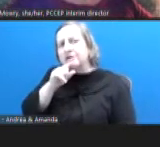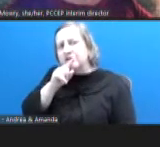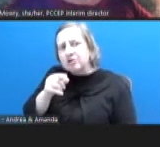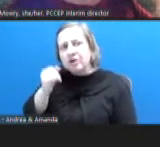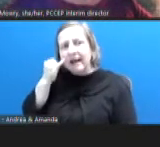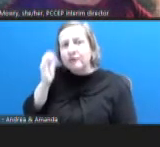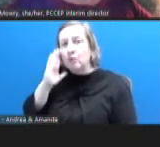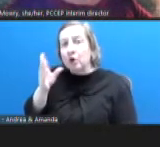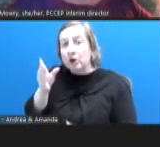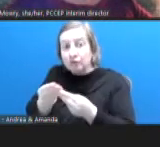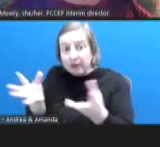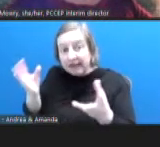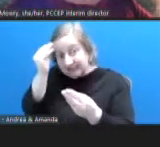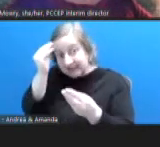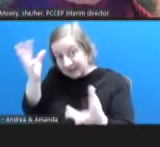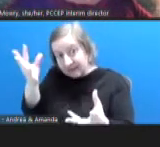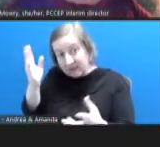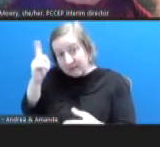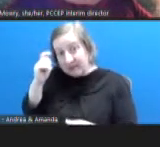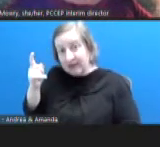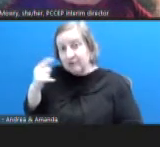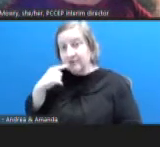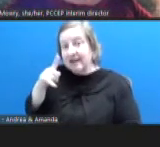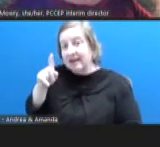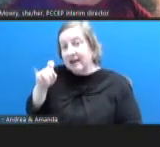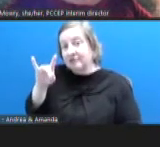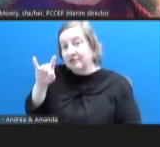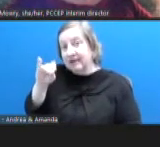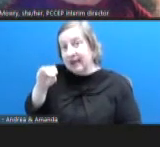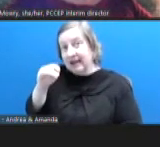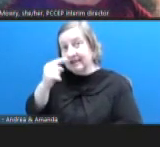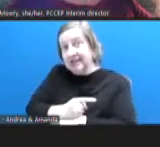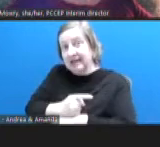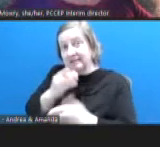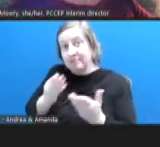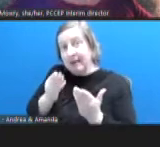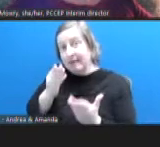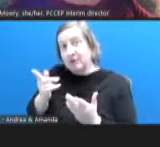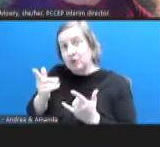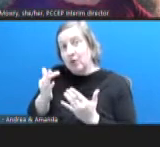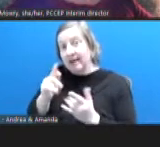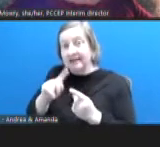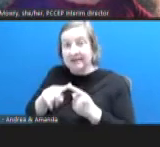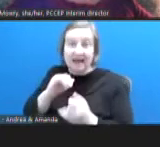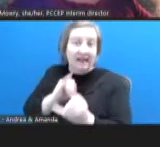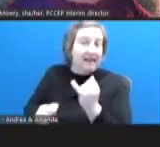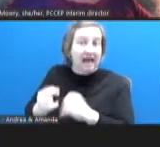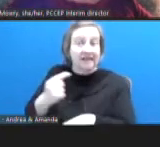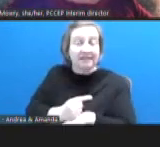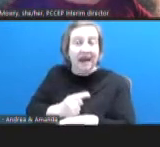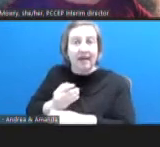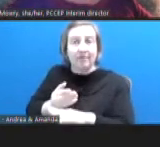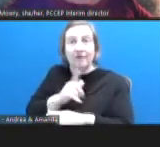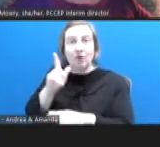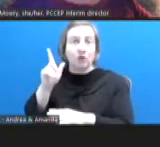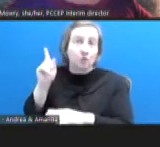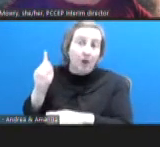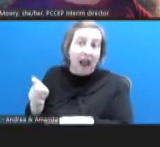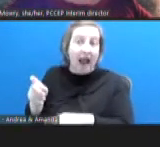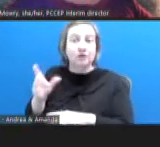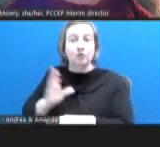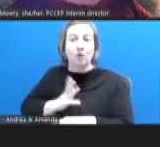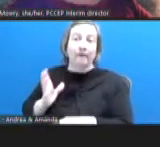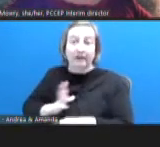would have released the information, Heidi, because you said you had 180 days. So you may have waited until that last day before you had to